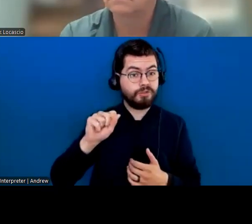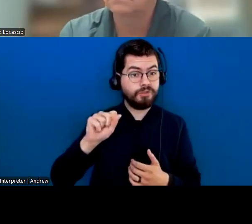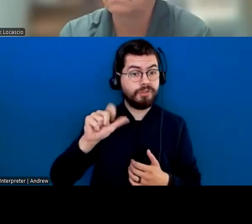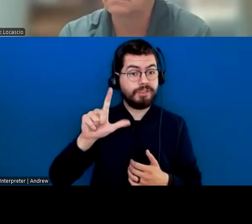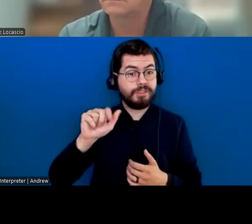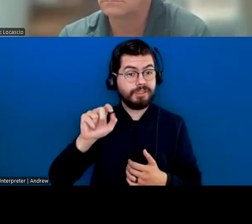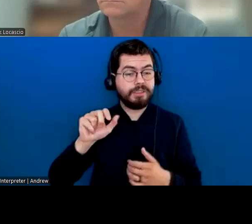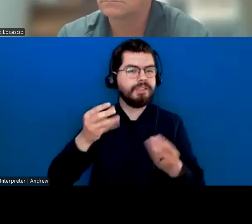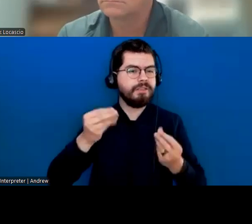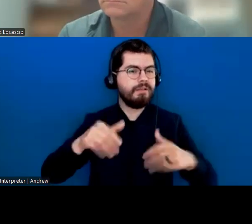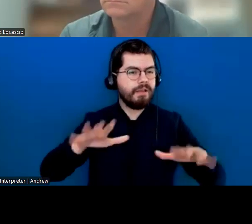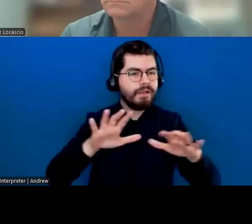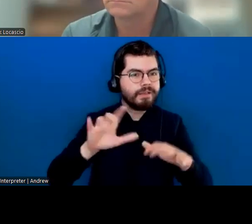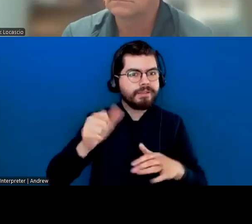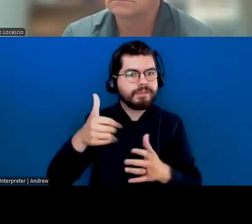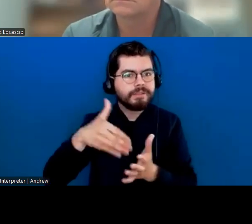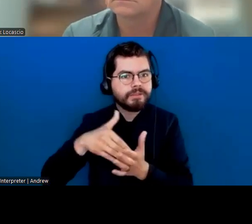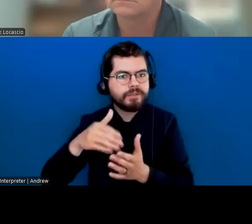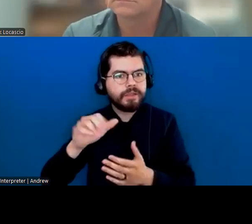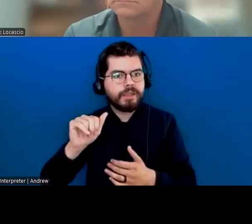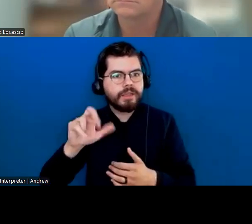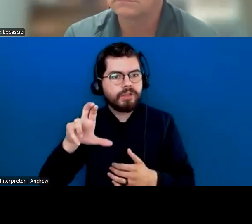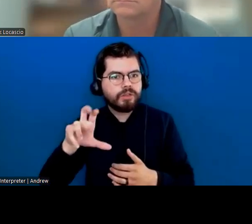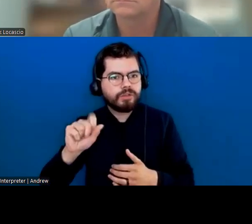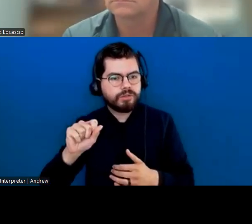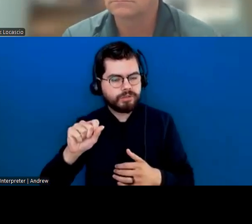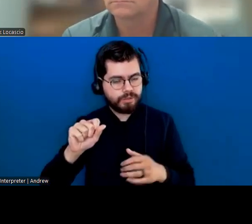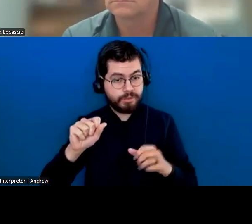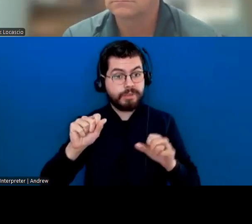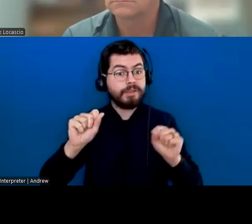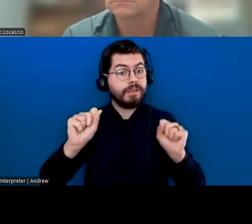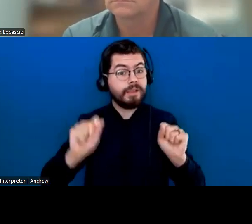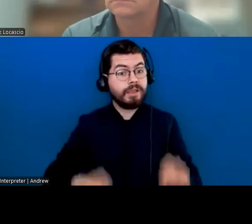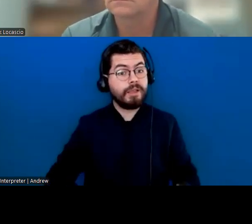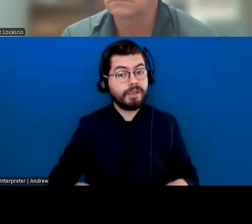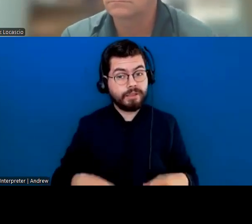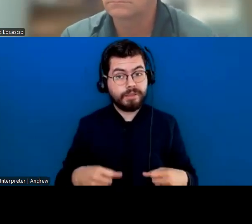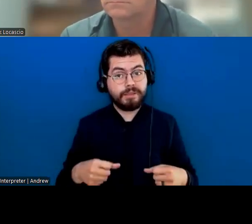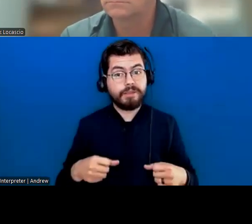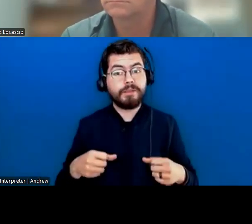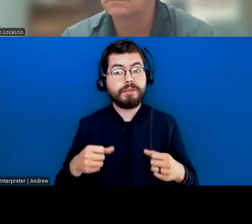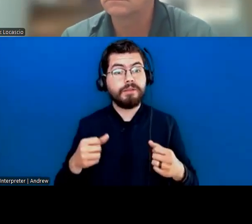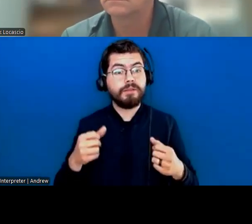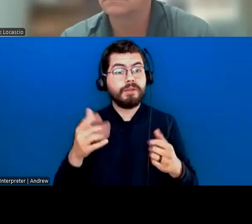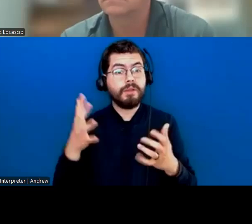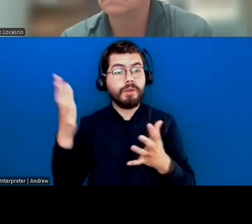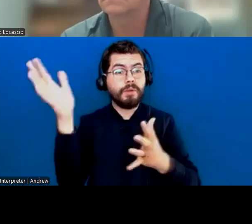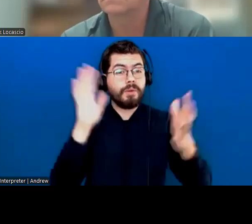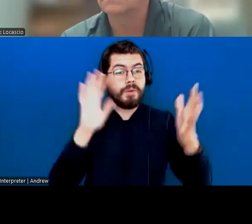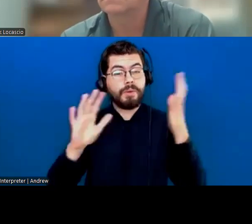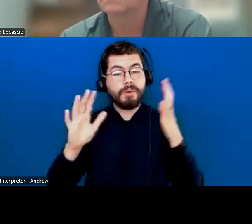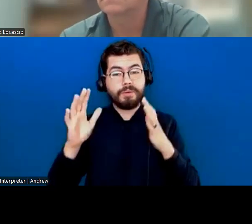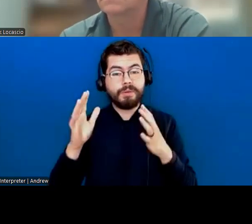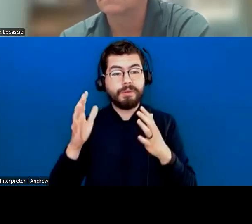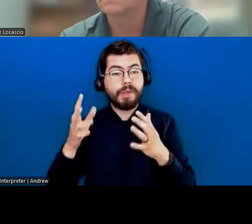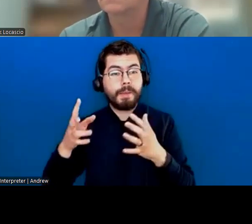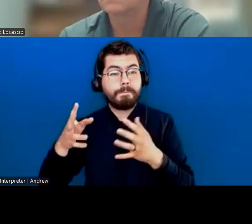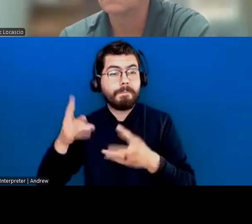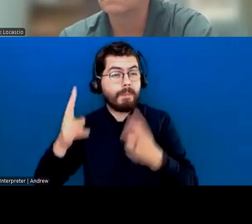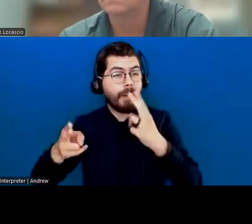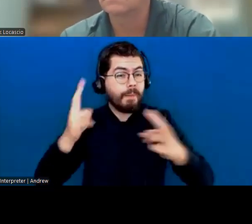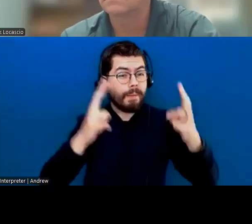landowners. They can be having some thinnings on pretty good portions of it every 2 or 3 years